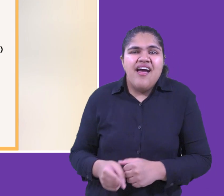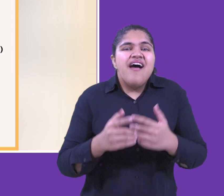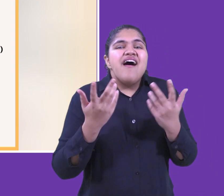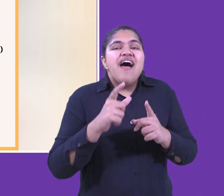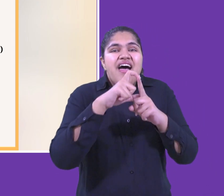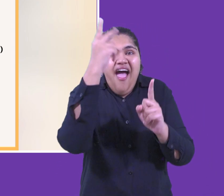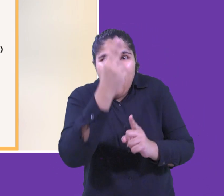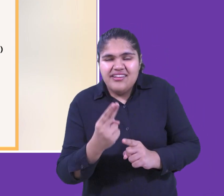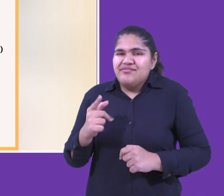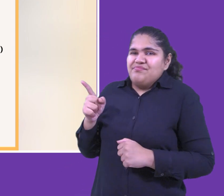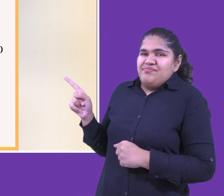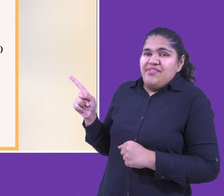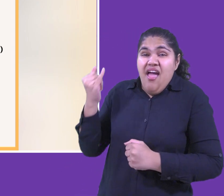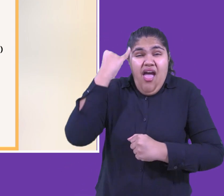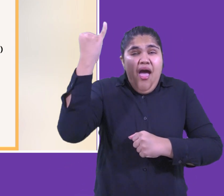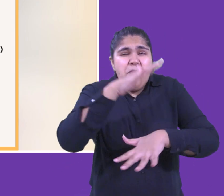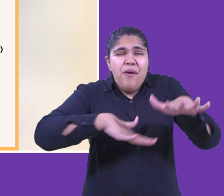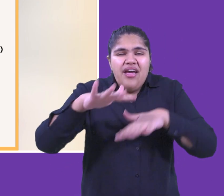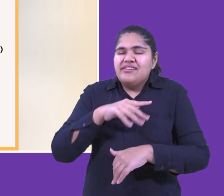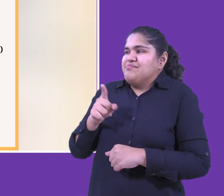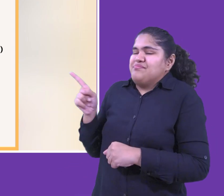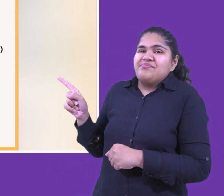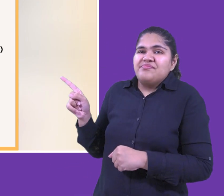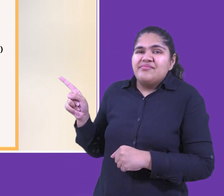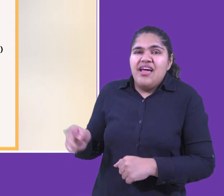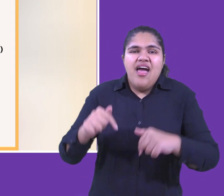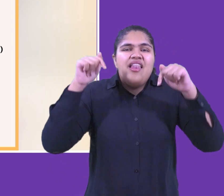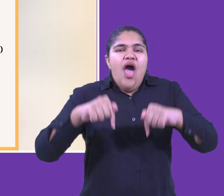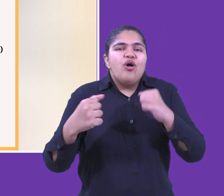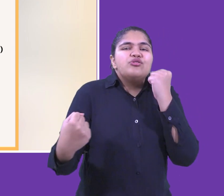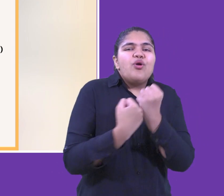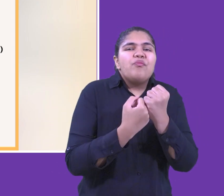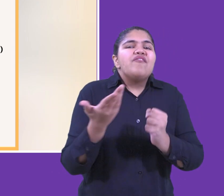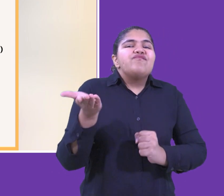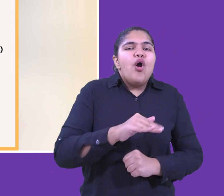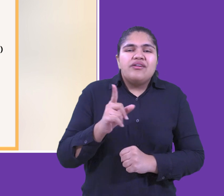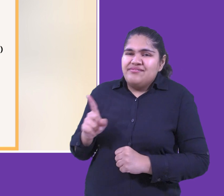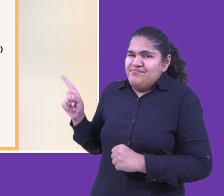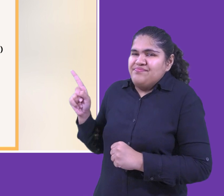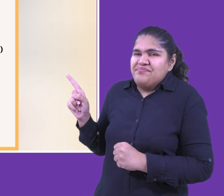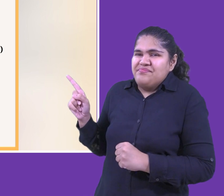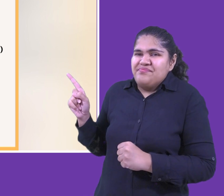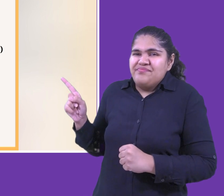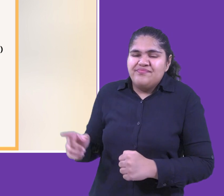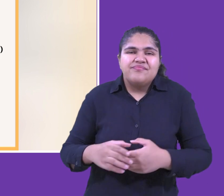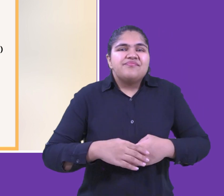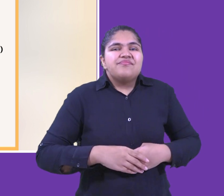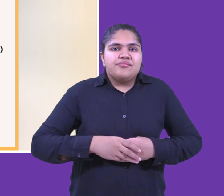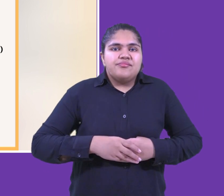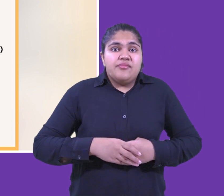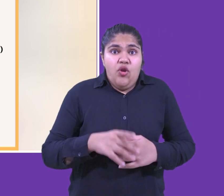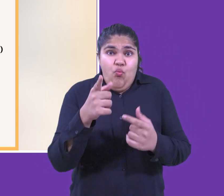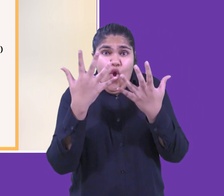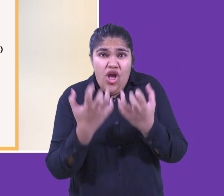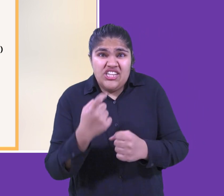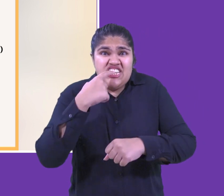Design by Satish. Overall ideation by SushAmita. This initiative is supported by Youth for Seva.